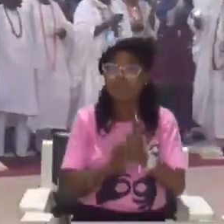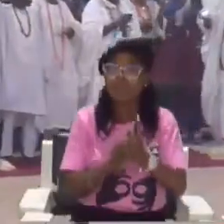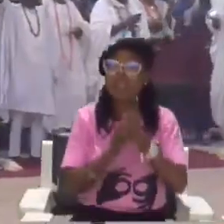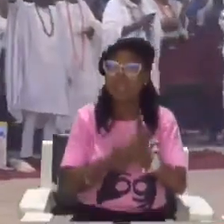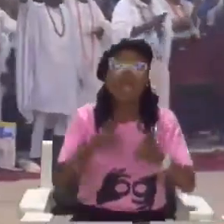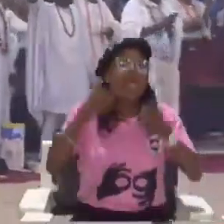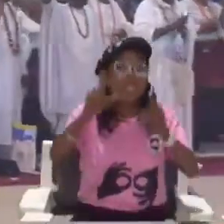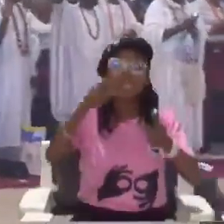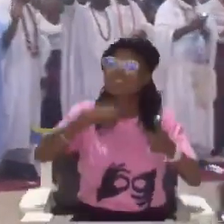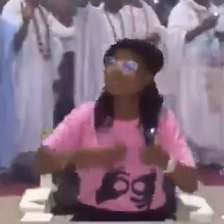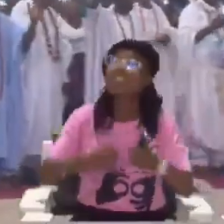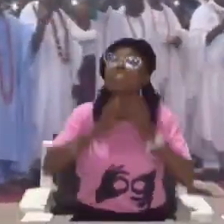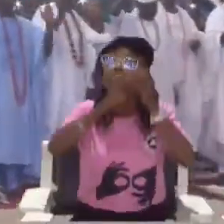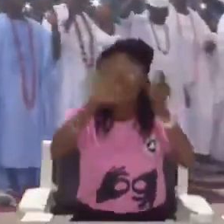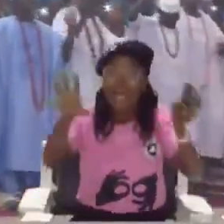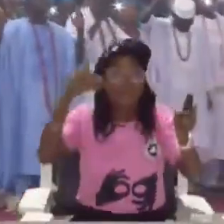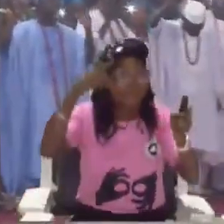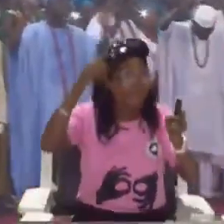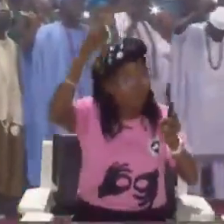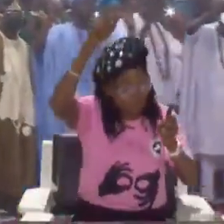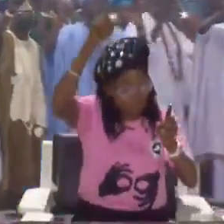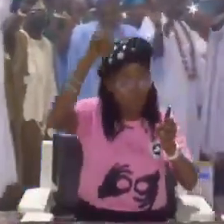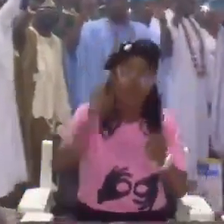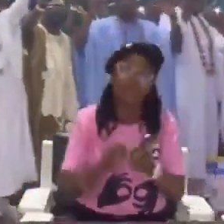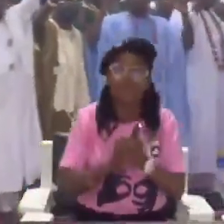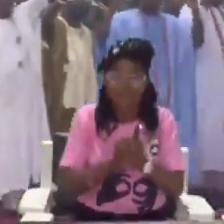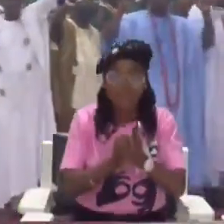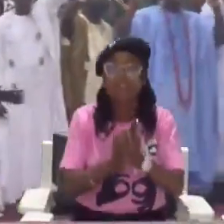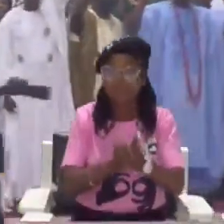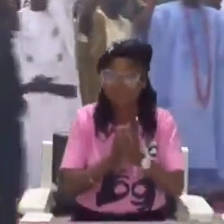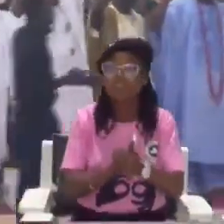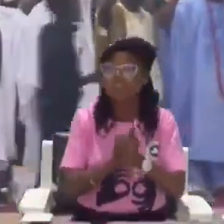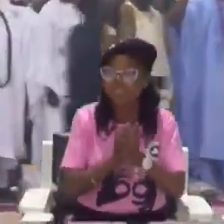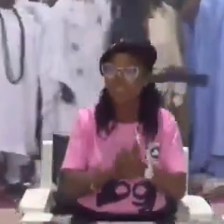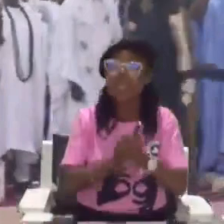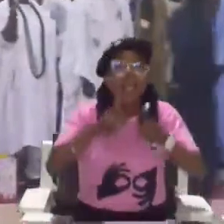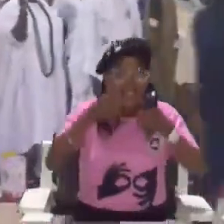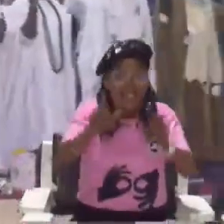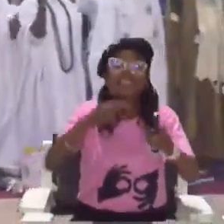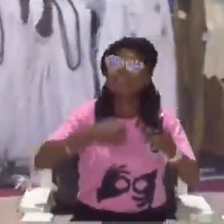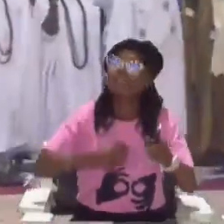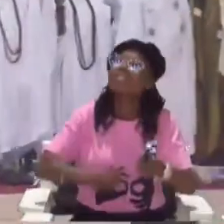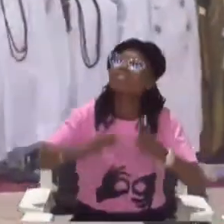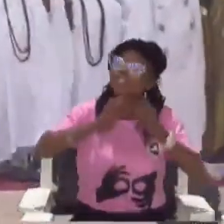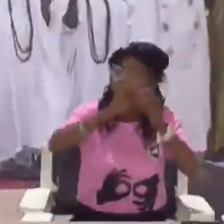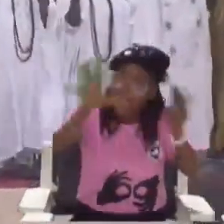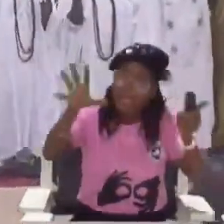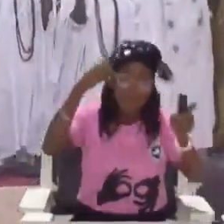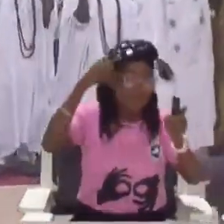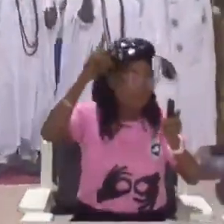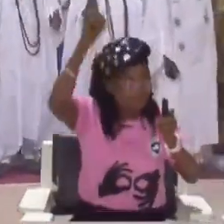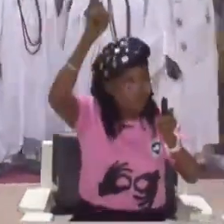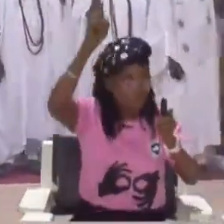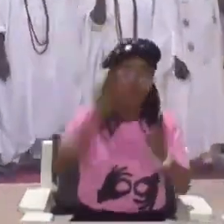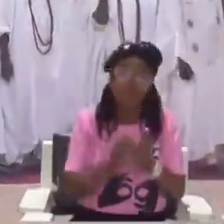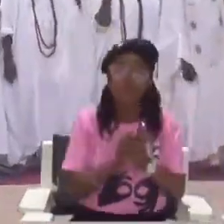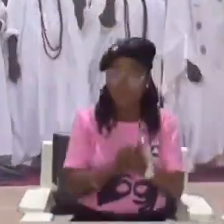Let me shine for you. Let me shine for you.